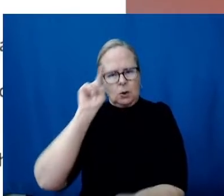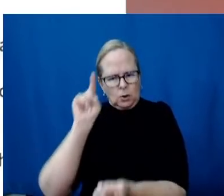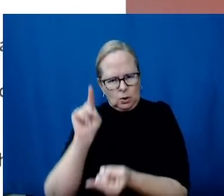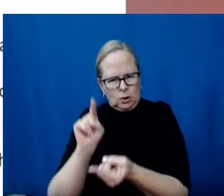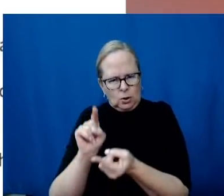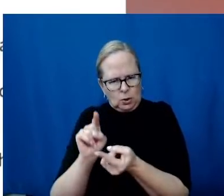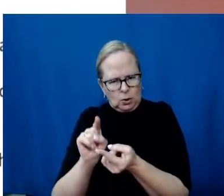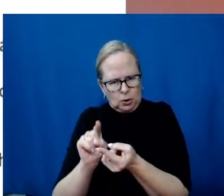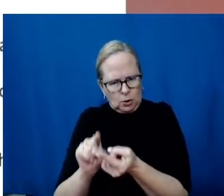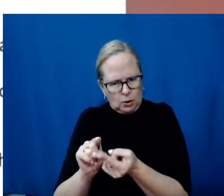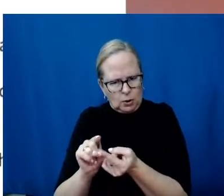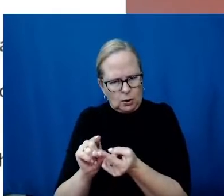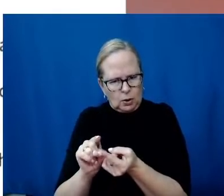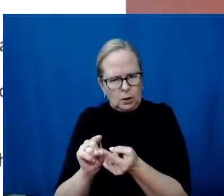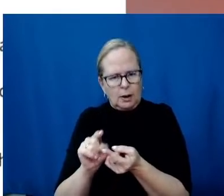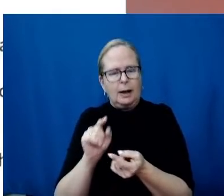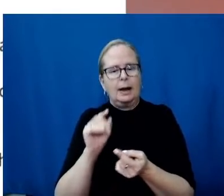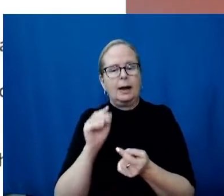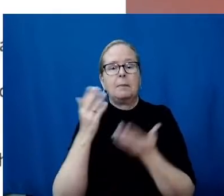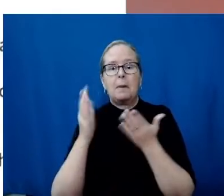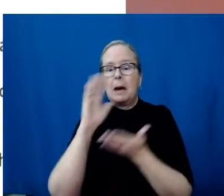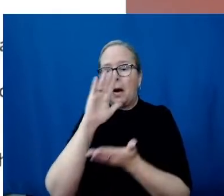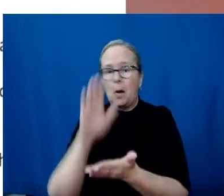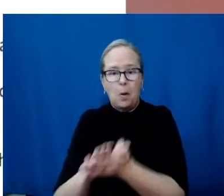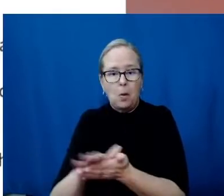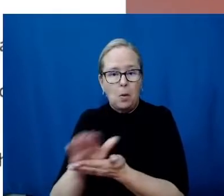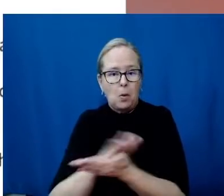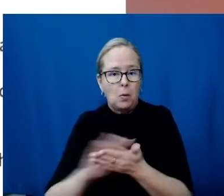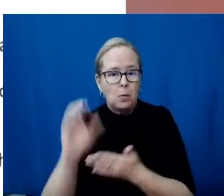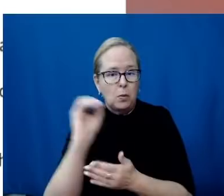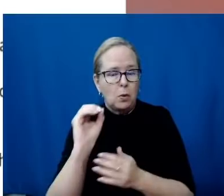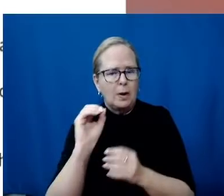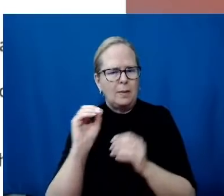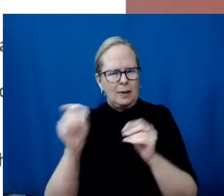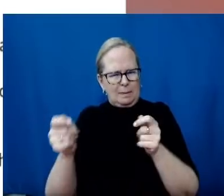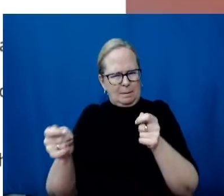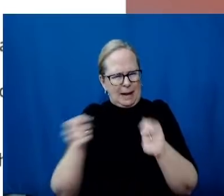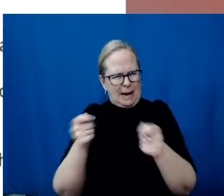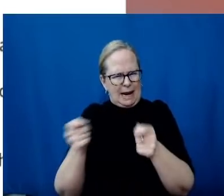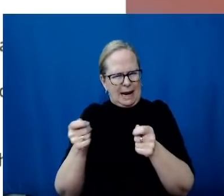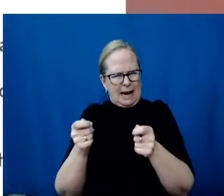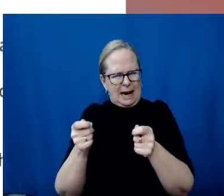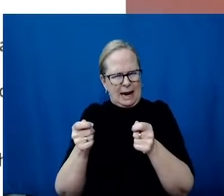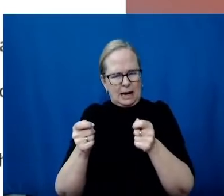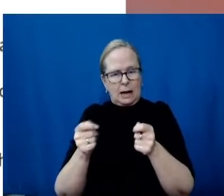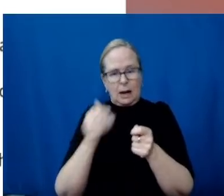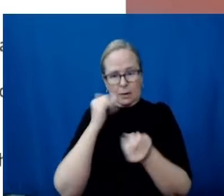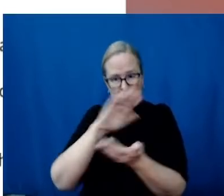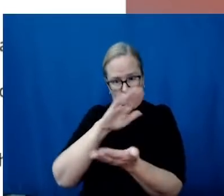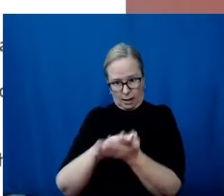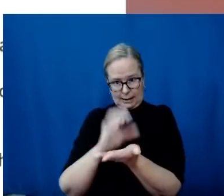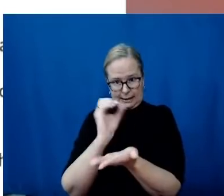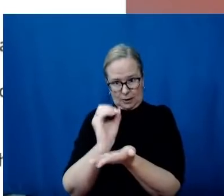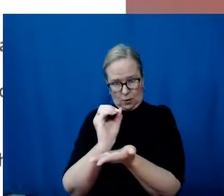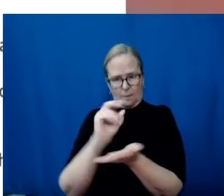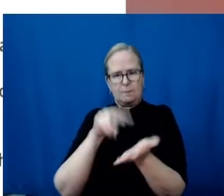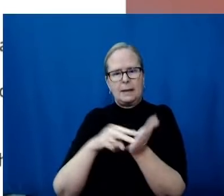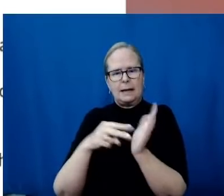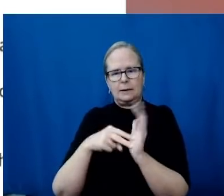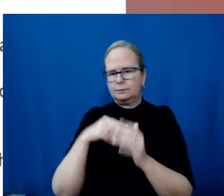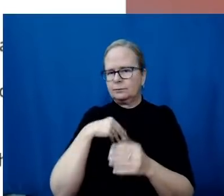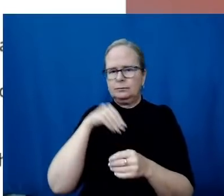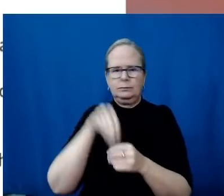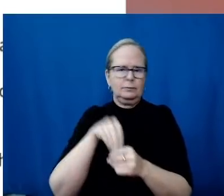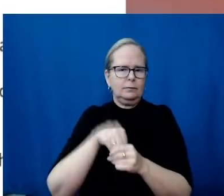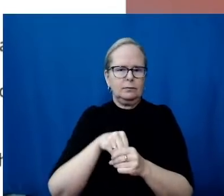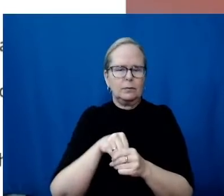many jurisdictions achieved it over and over and over again. And once we are at zero, we can drop internal measures. So we